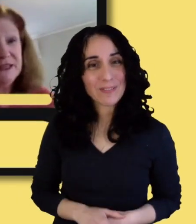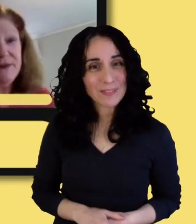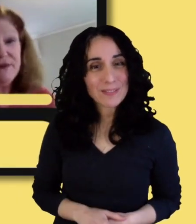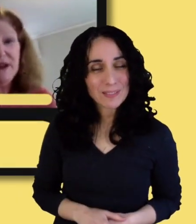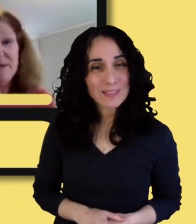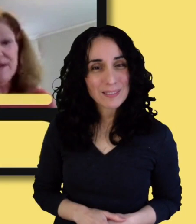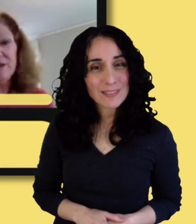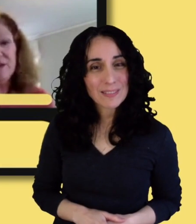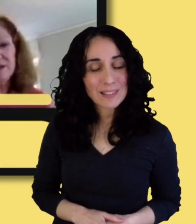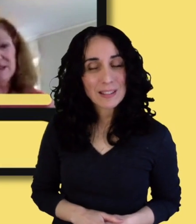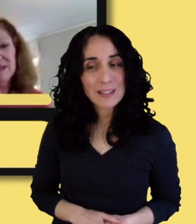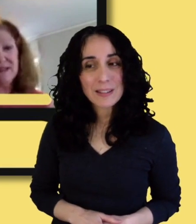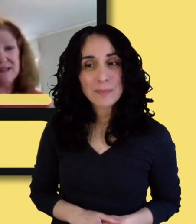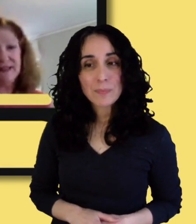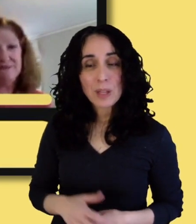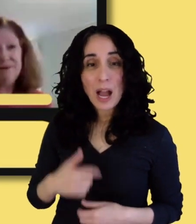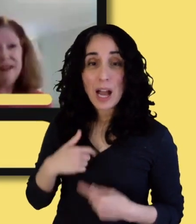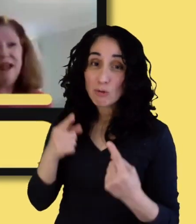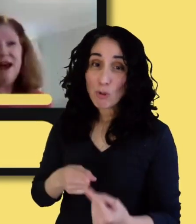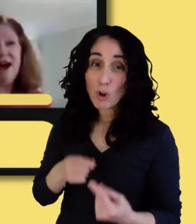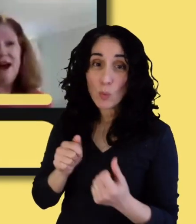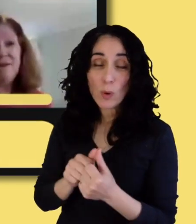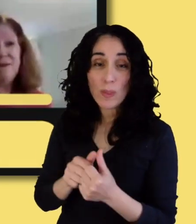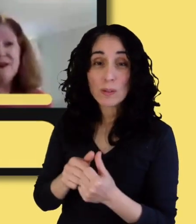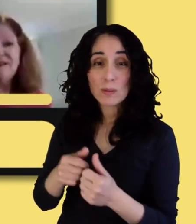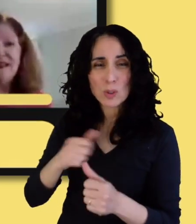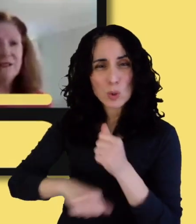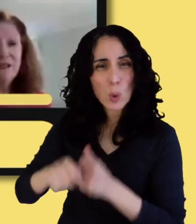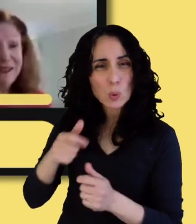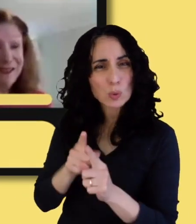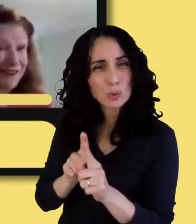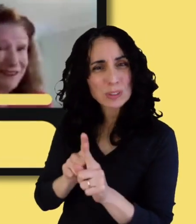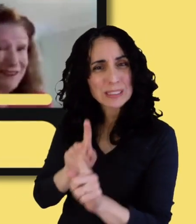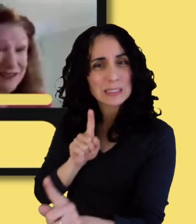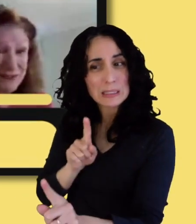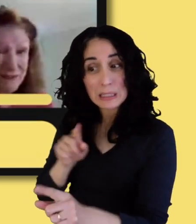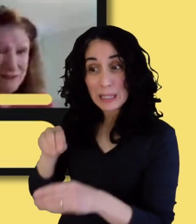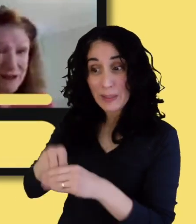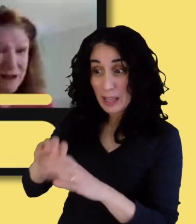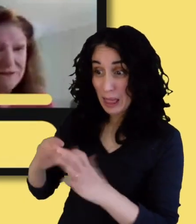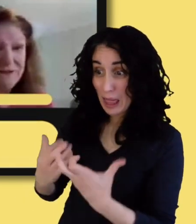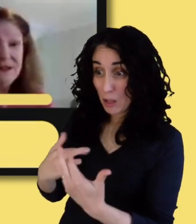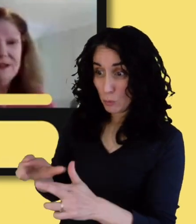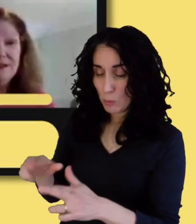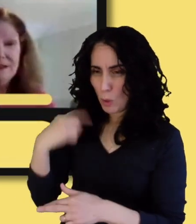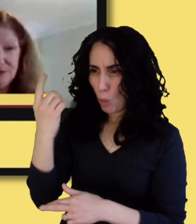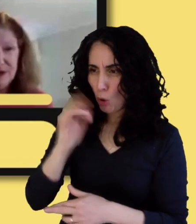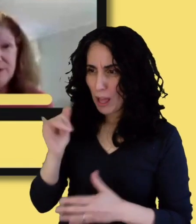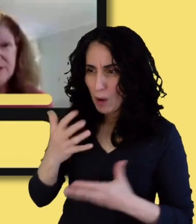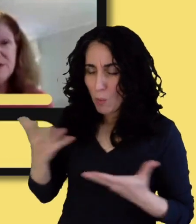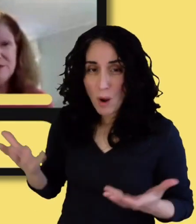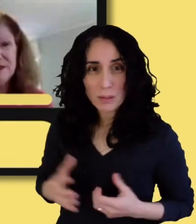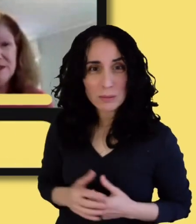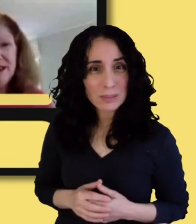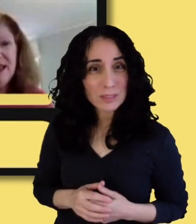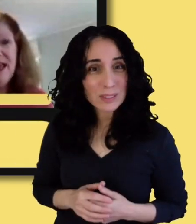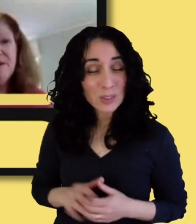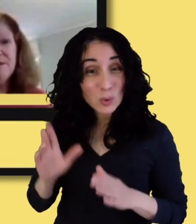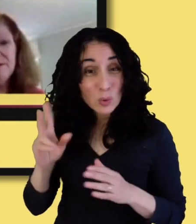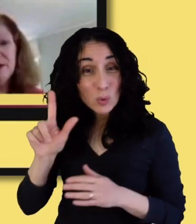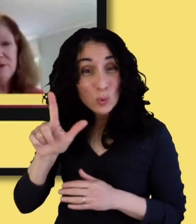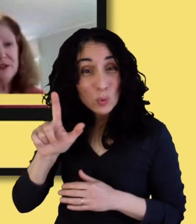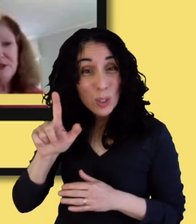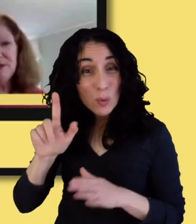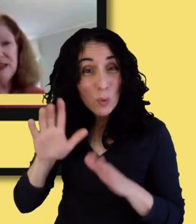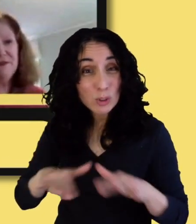struggle with is when we talk about social distancing, what does that look like in a classroom of Mm. 21 children?